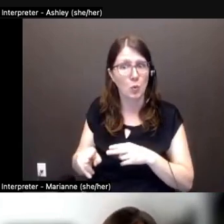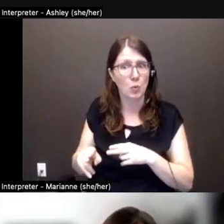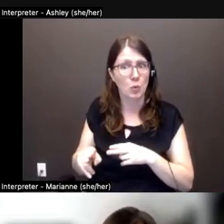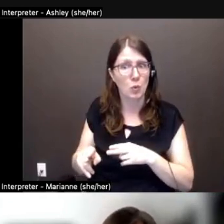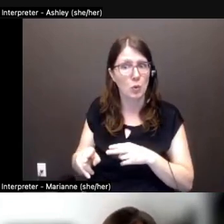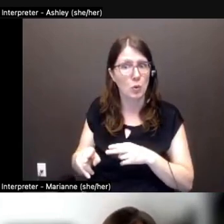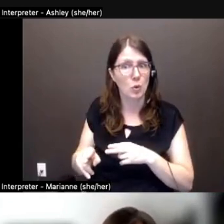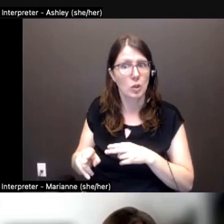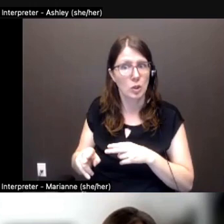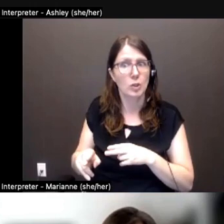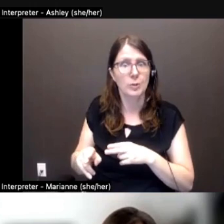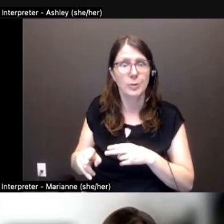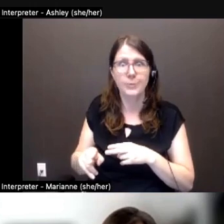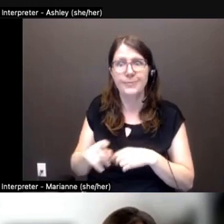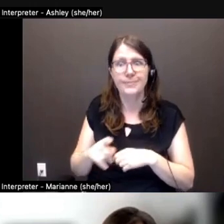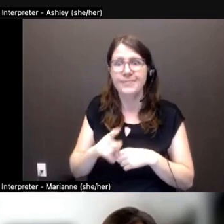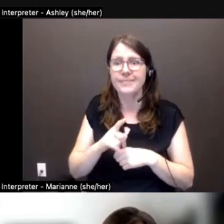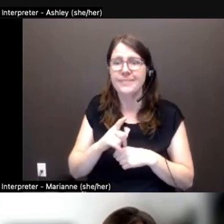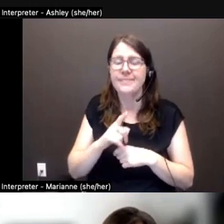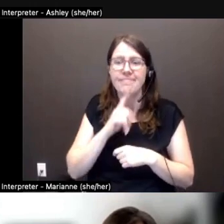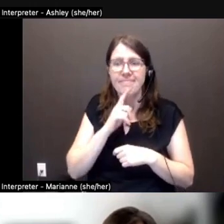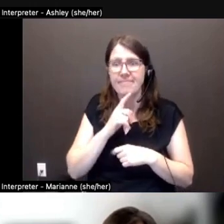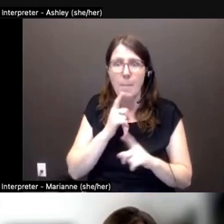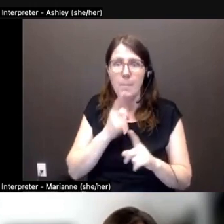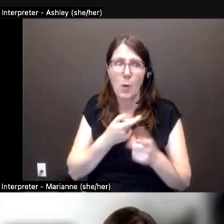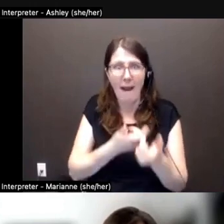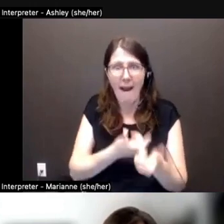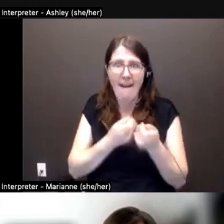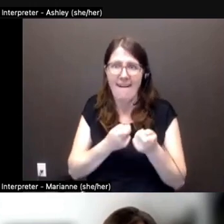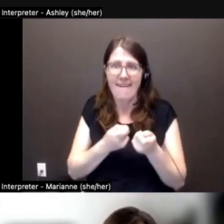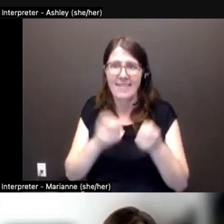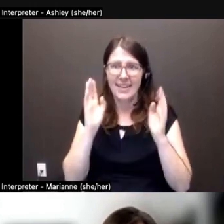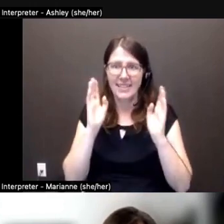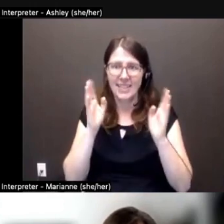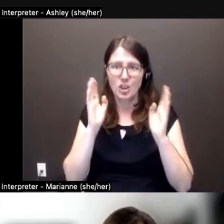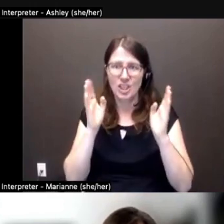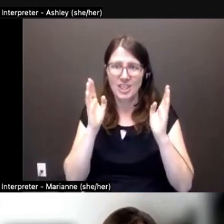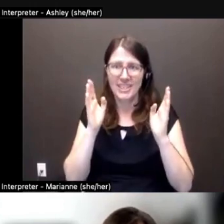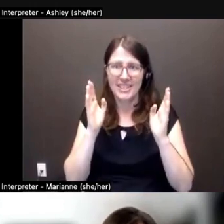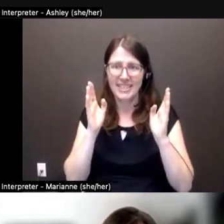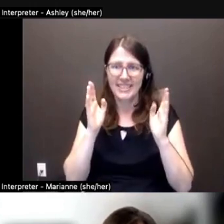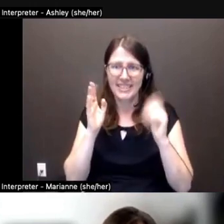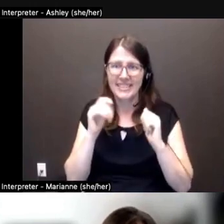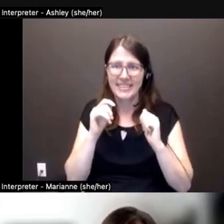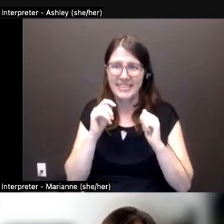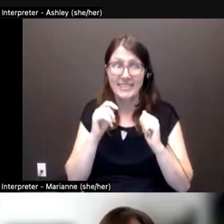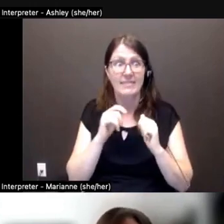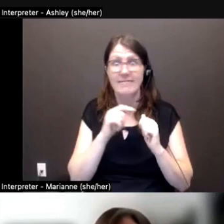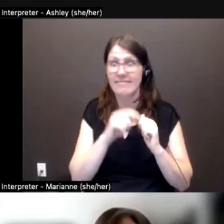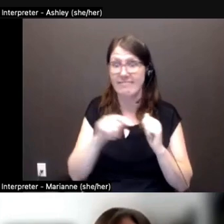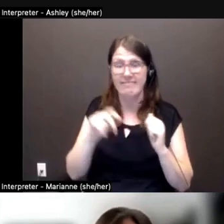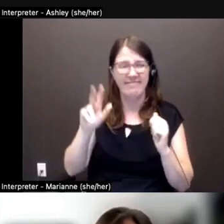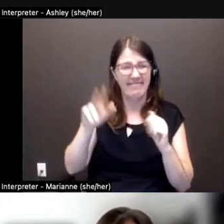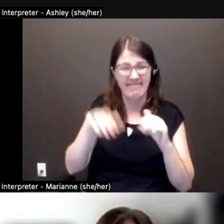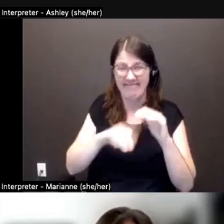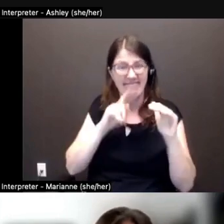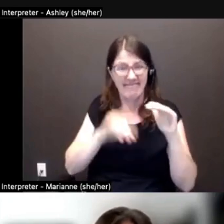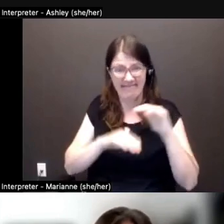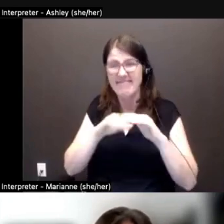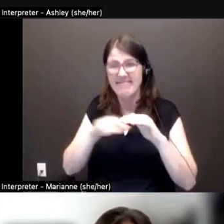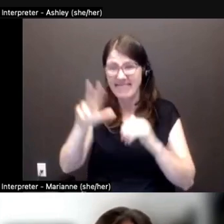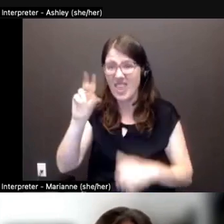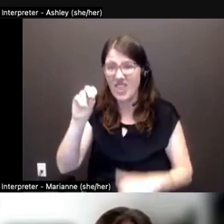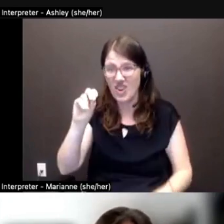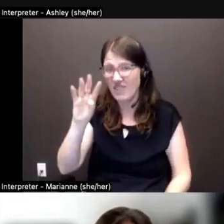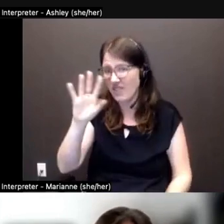off as like a small, like a 30-second clip, and that was it, and then transformed into 3-minute videos. But I really would recommend